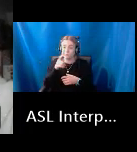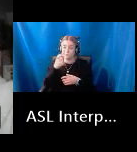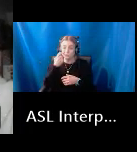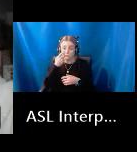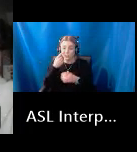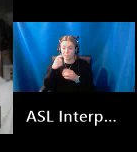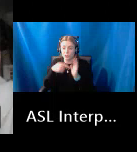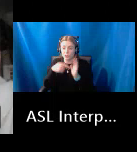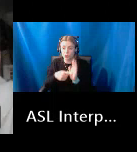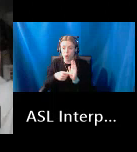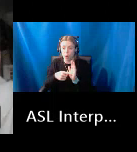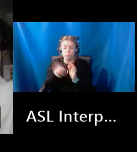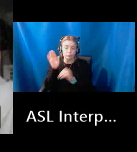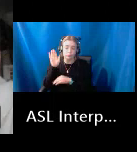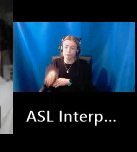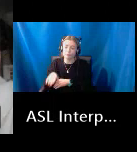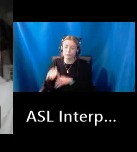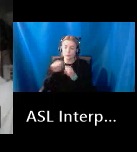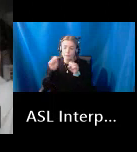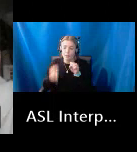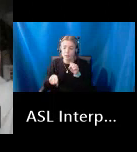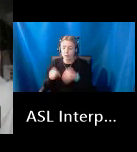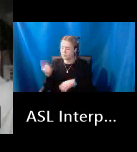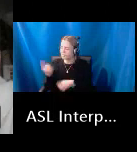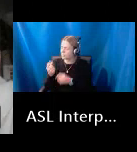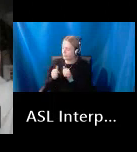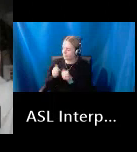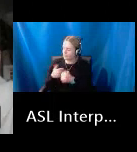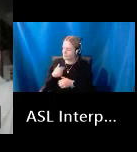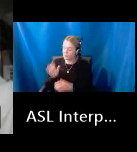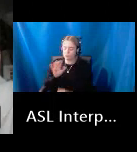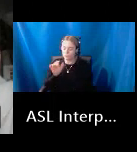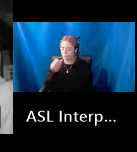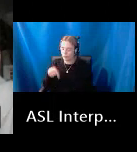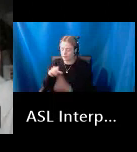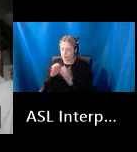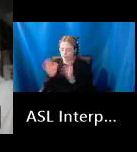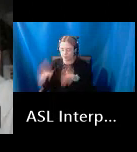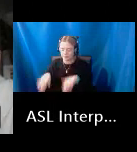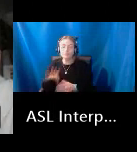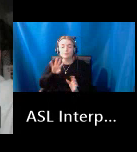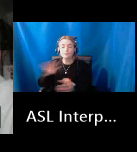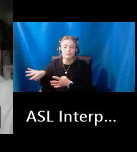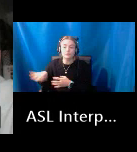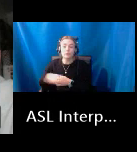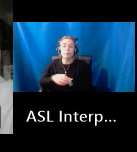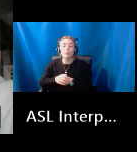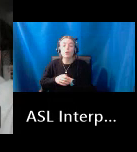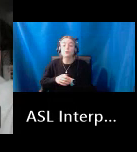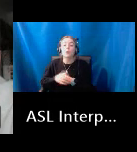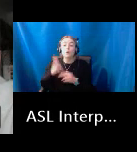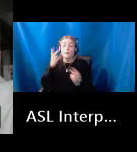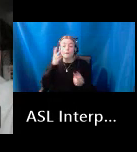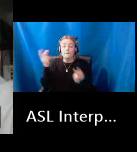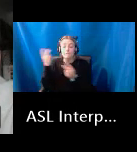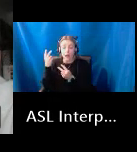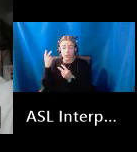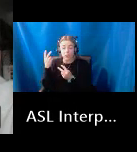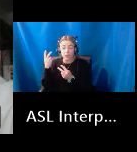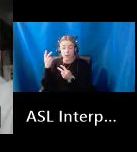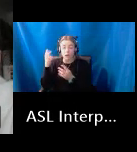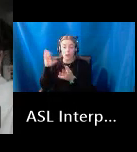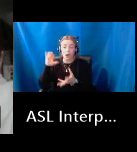Hold on, someone's texting me. Oh, it's not someone in my class. So your reflection, your conclusion is going to be sort